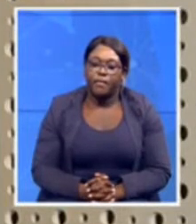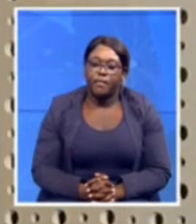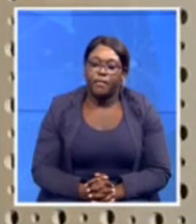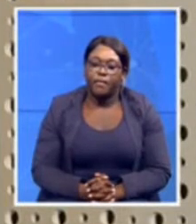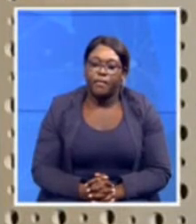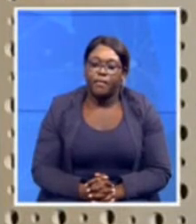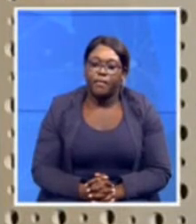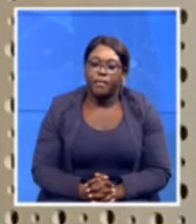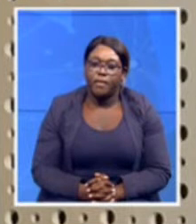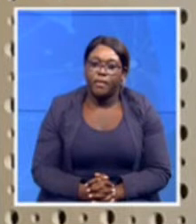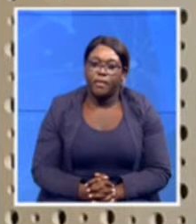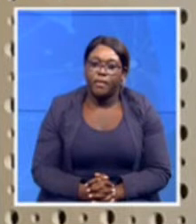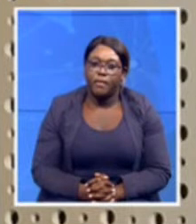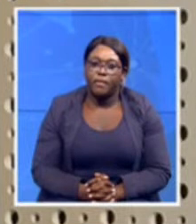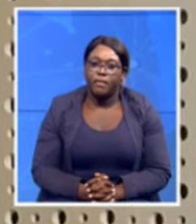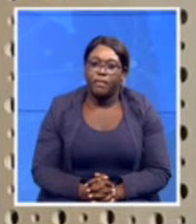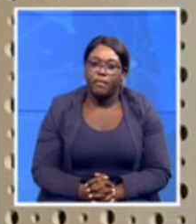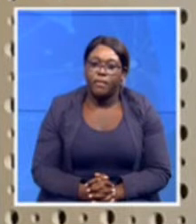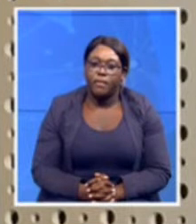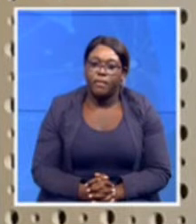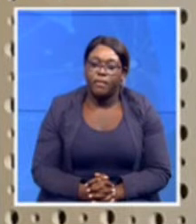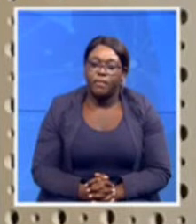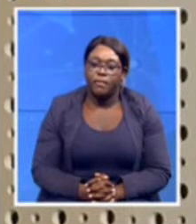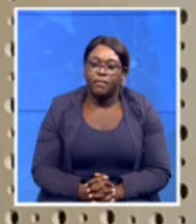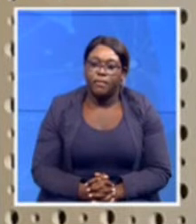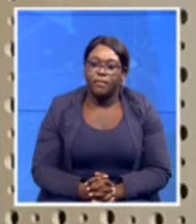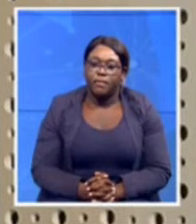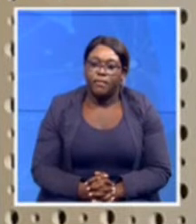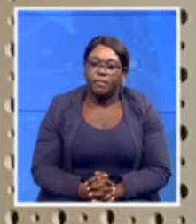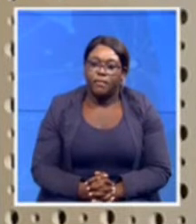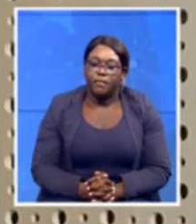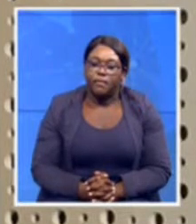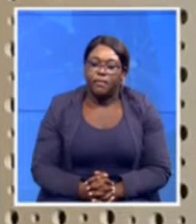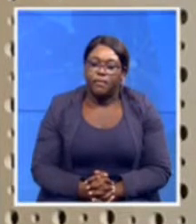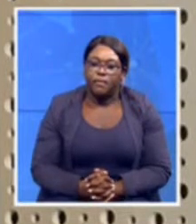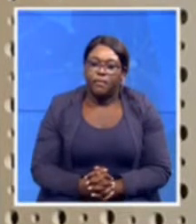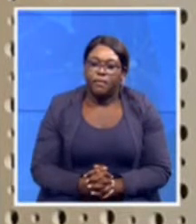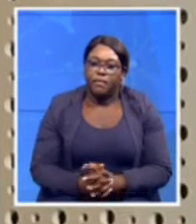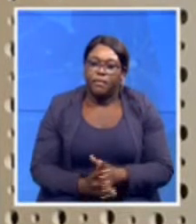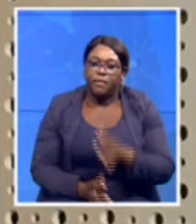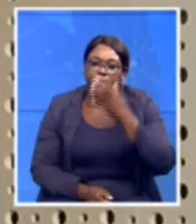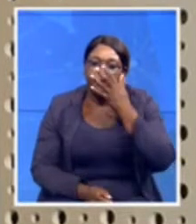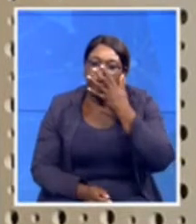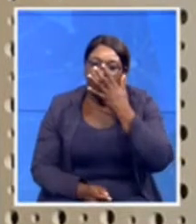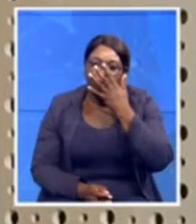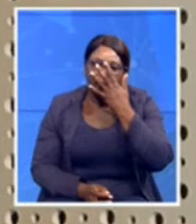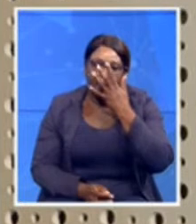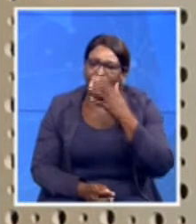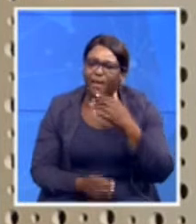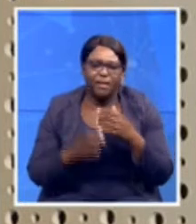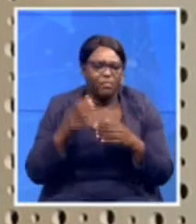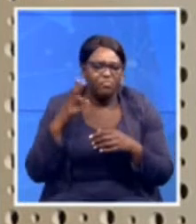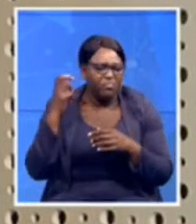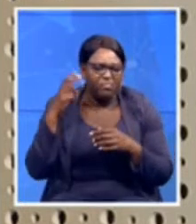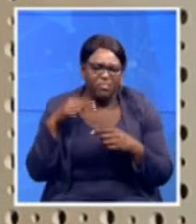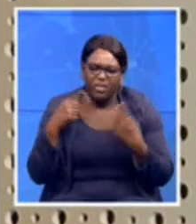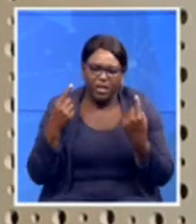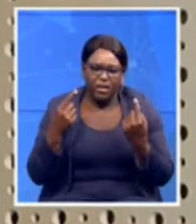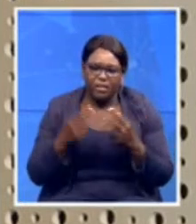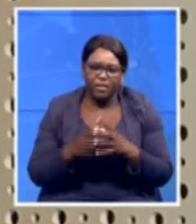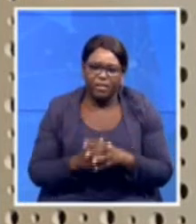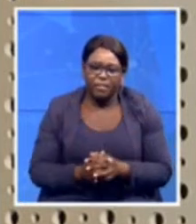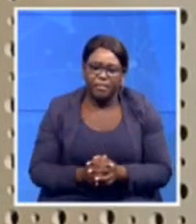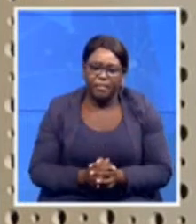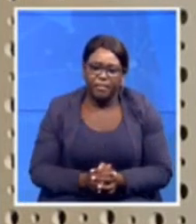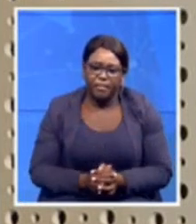The first question is, how will the board deal with online video published by non-press council members in